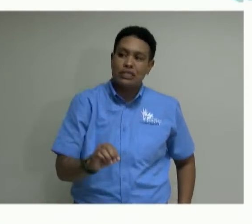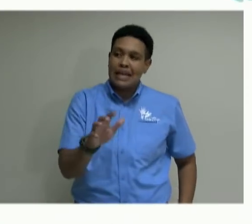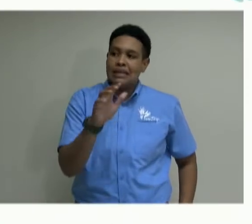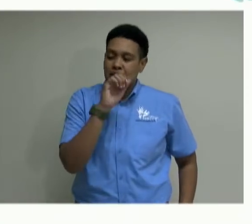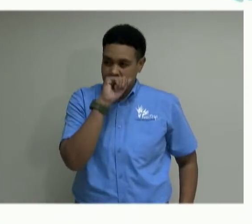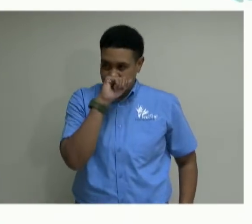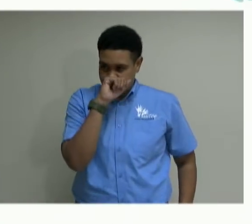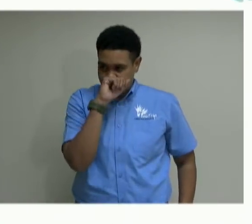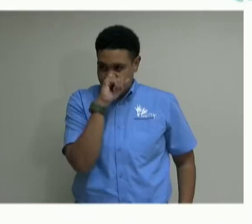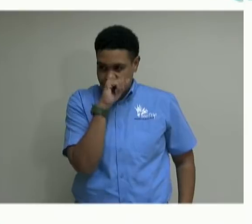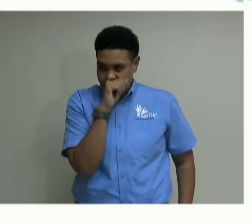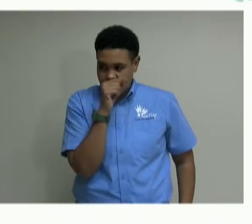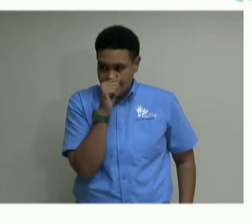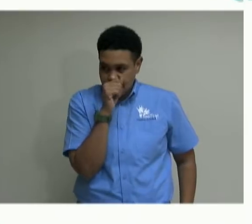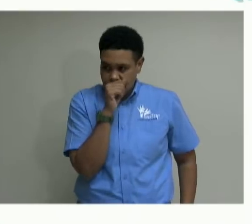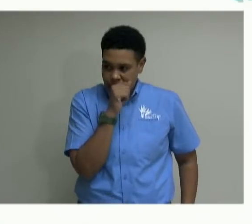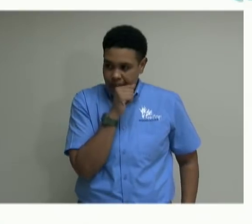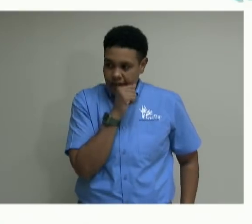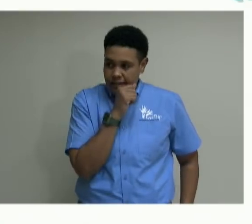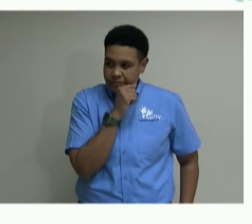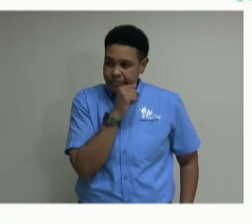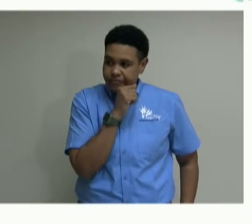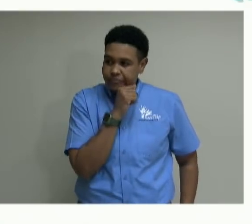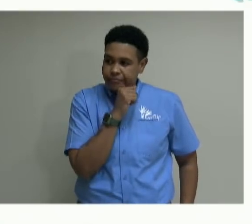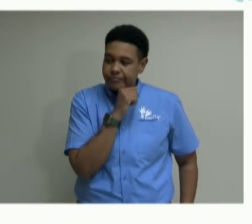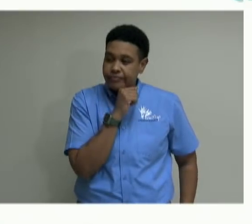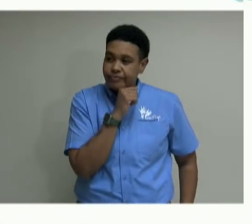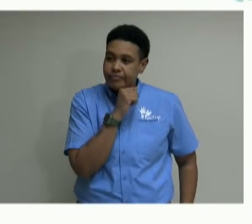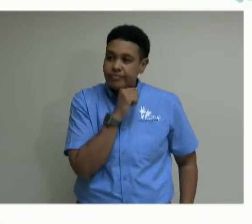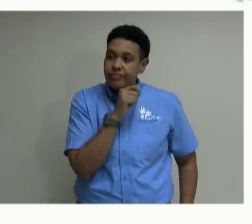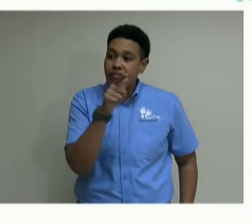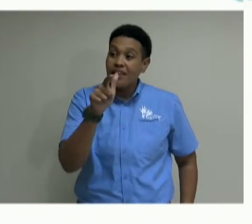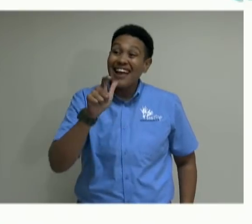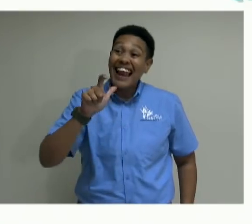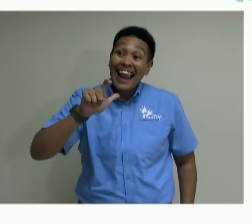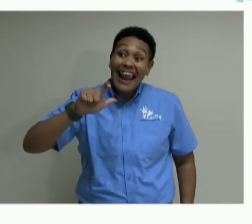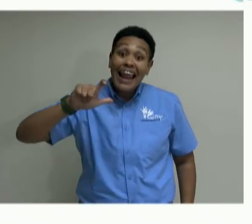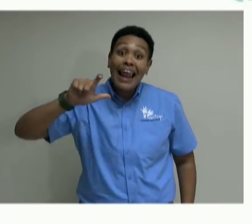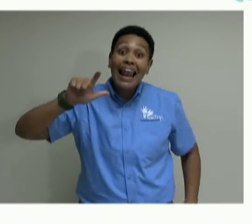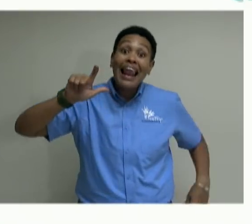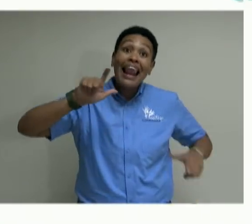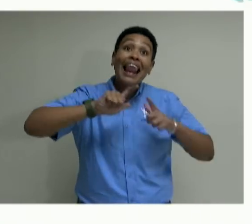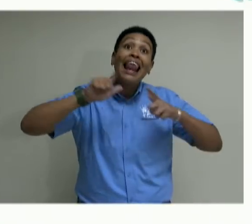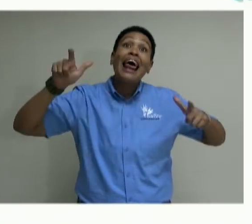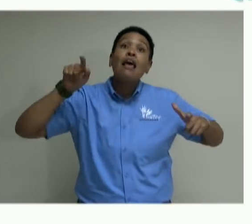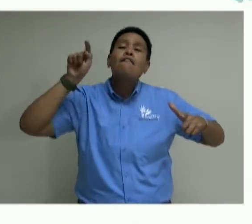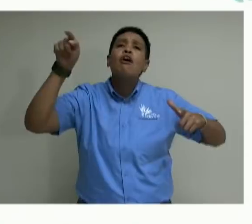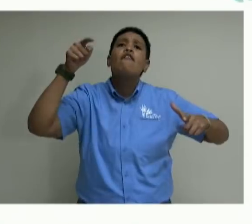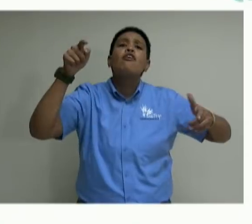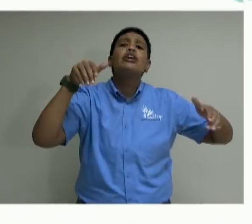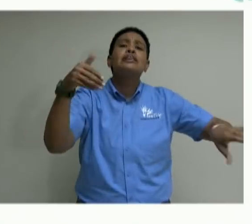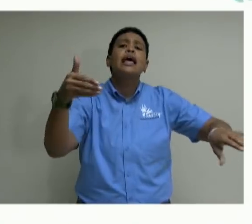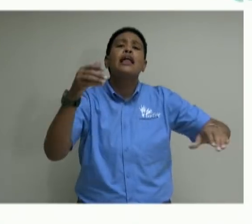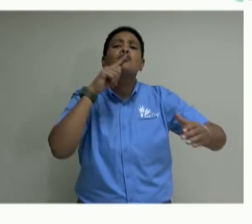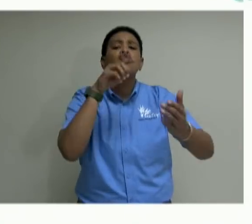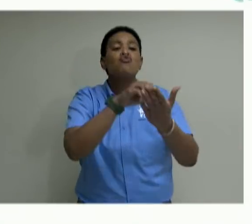6.6%. The largest number of deaths, however, are also recorded in Kingston and St. Andrew. They